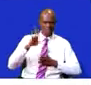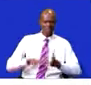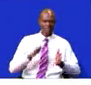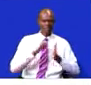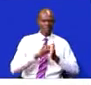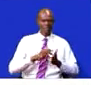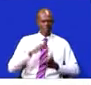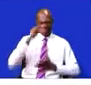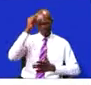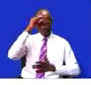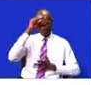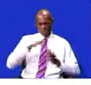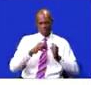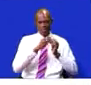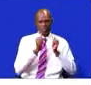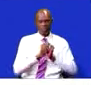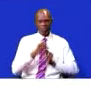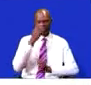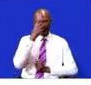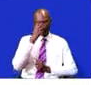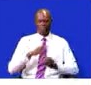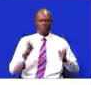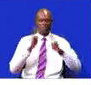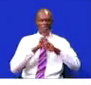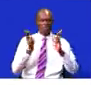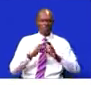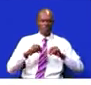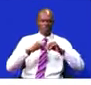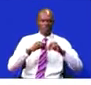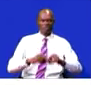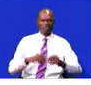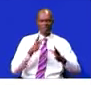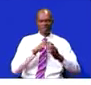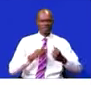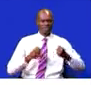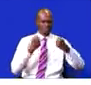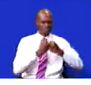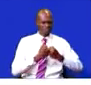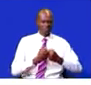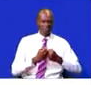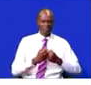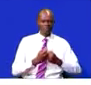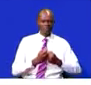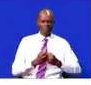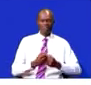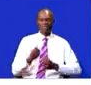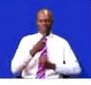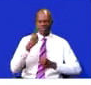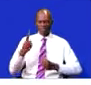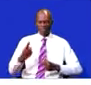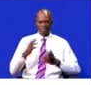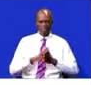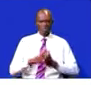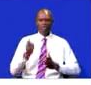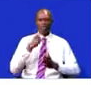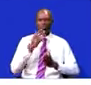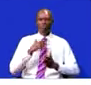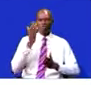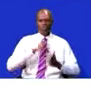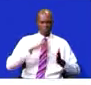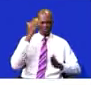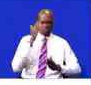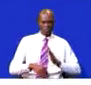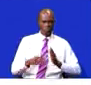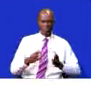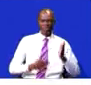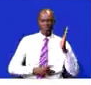owacho mare kaachiel kod en owuon ne oikore mar dhi nyime kendo rakore ateng'a duaa gi ng'ata ng'ata mabiro rocho chenro mag piny